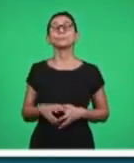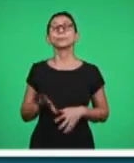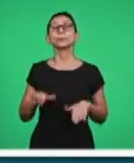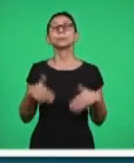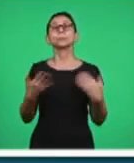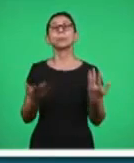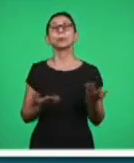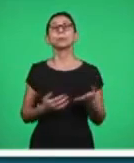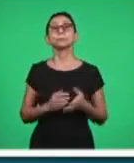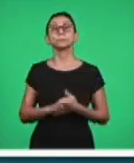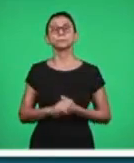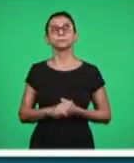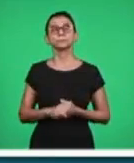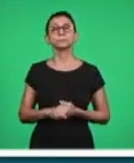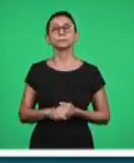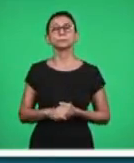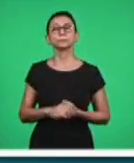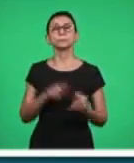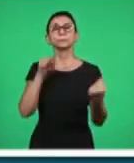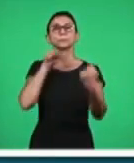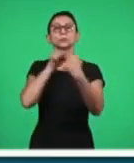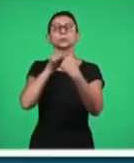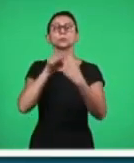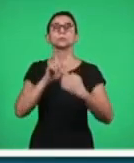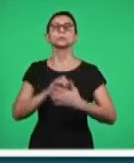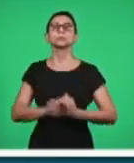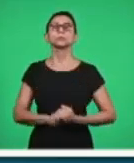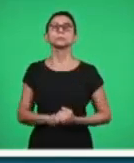So let's go to the first objective.